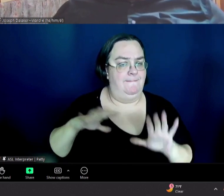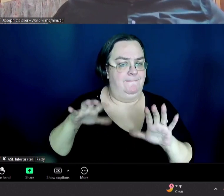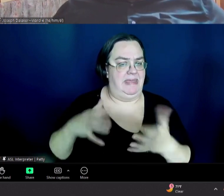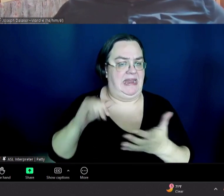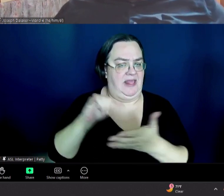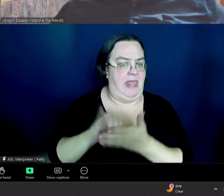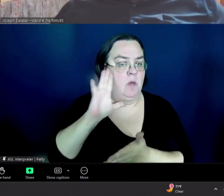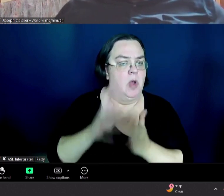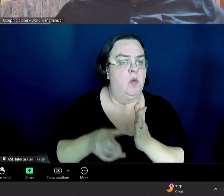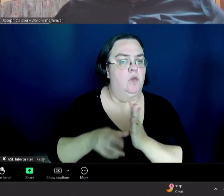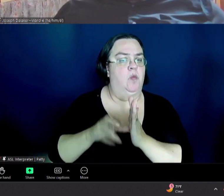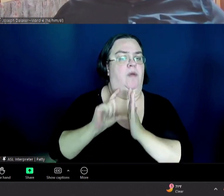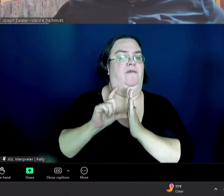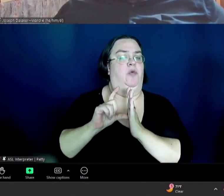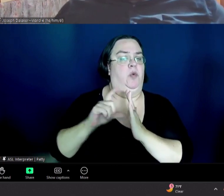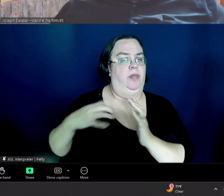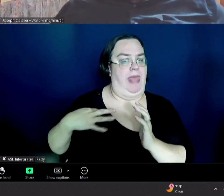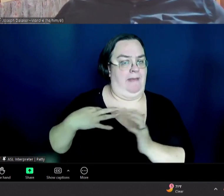flags?